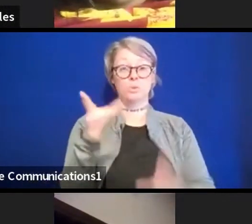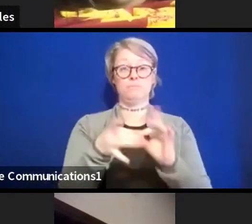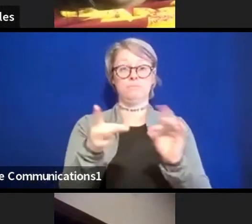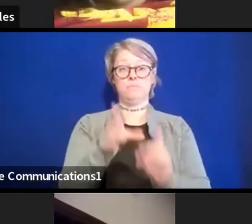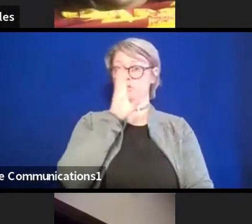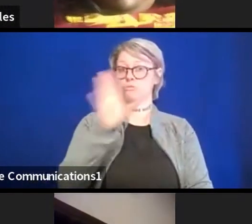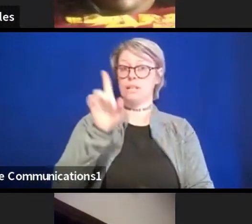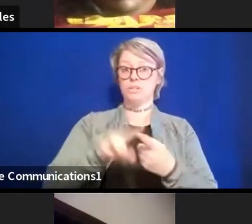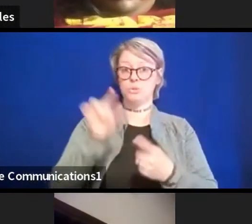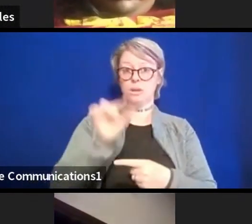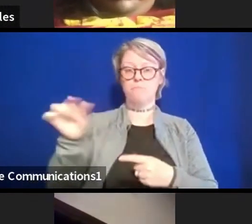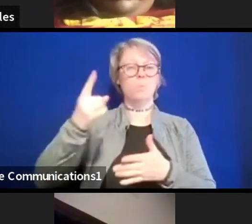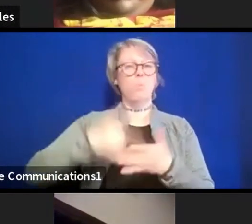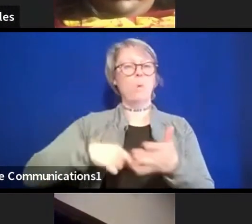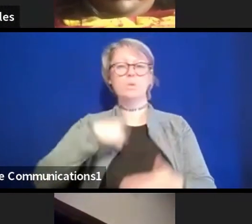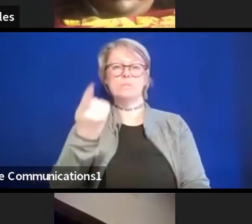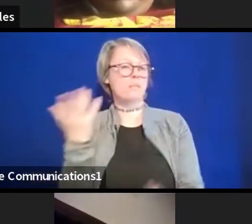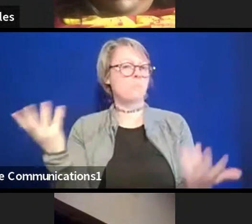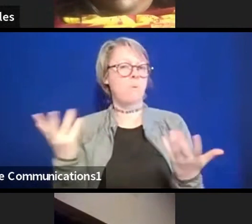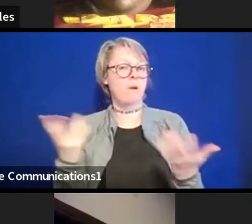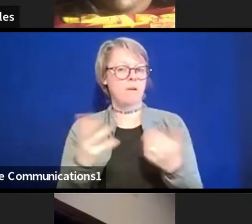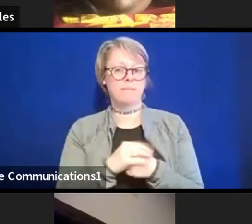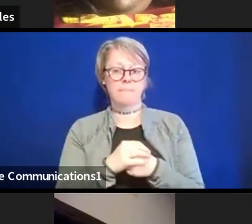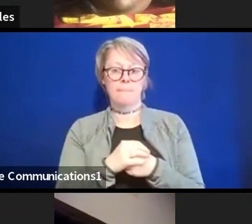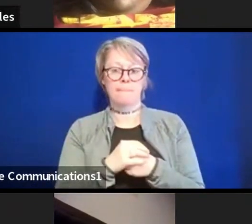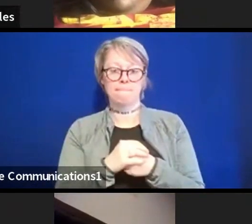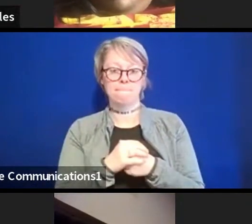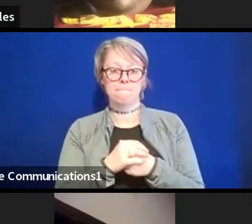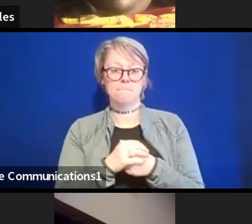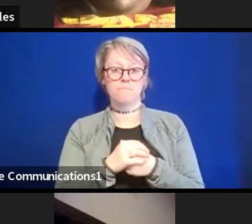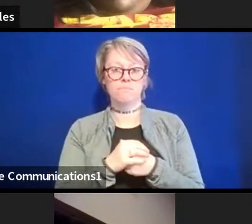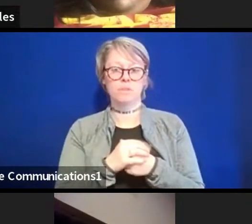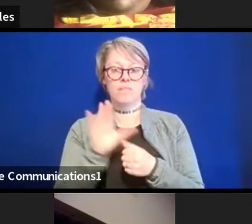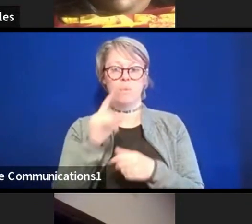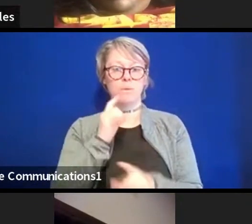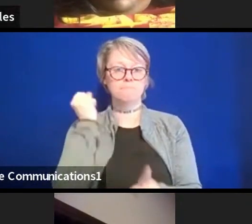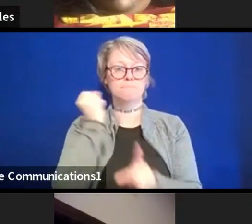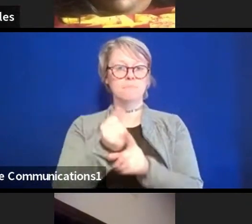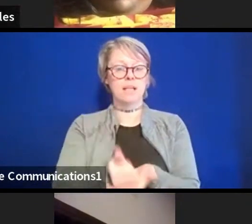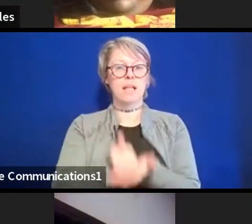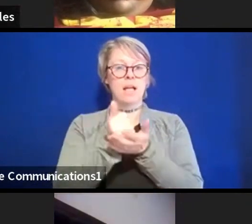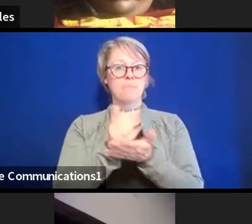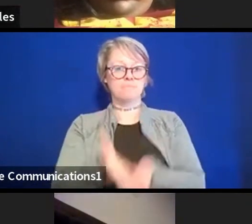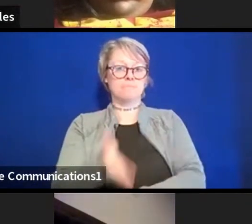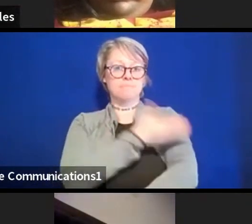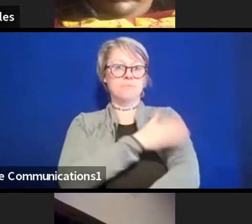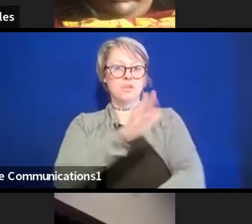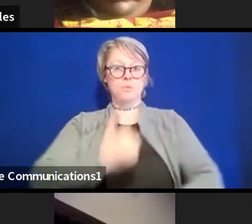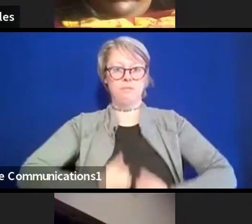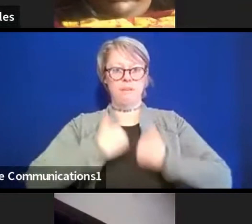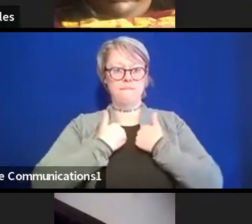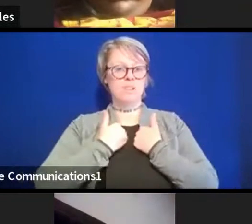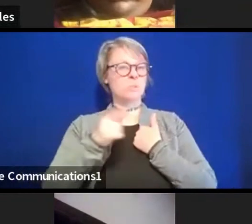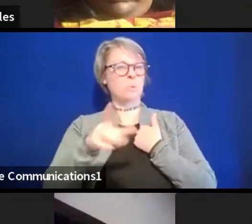government. And what would you want to tell them to make your lives better so that you don't want to